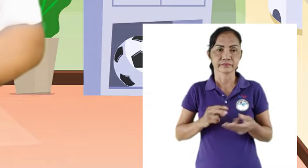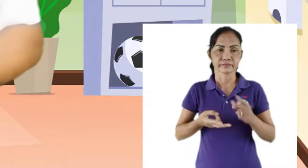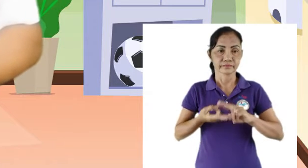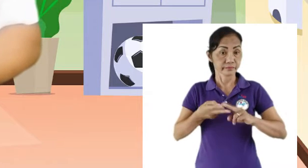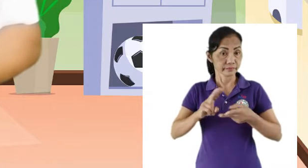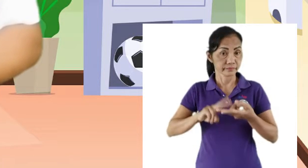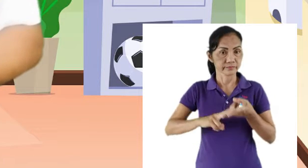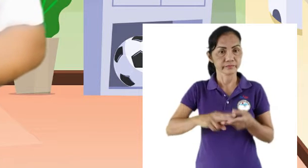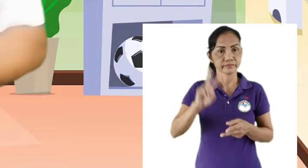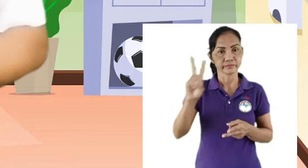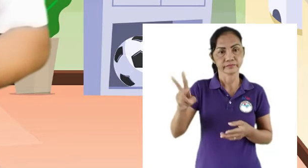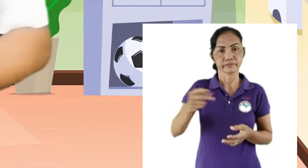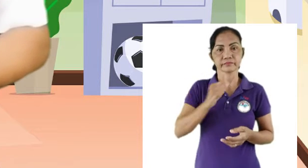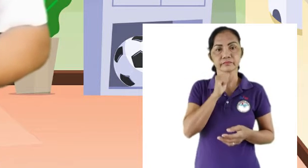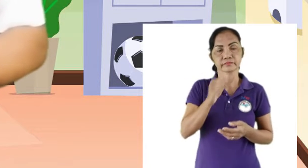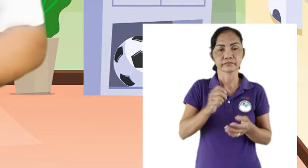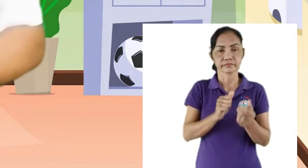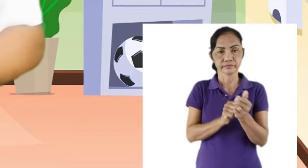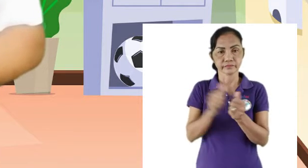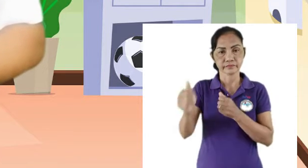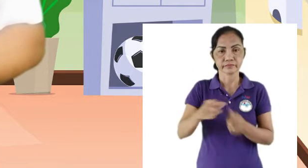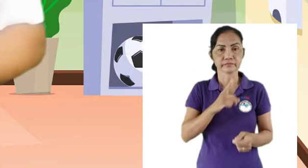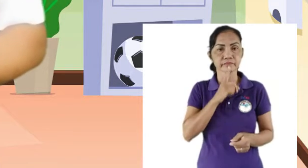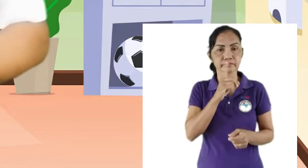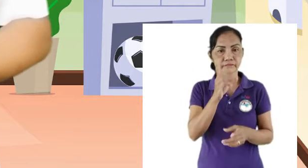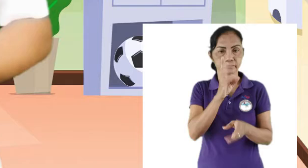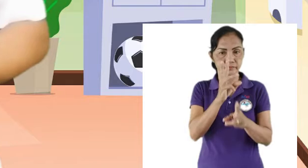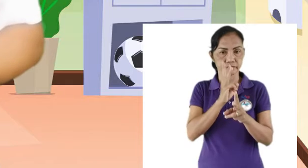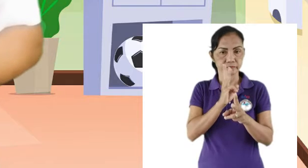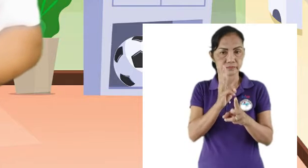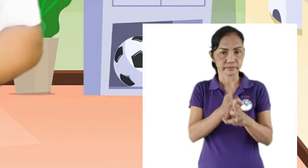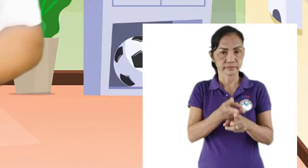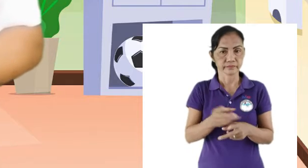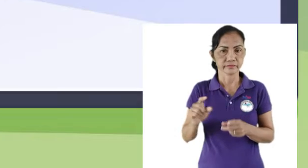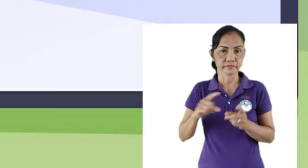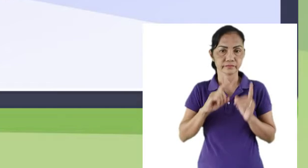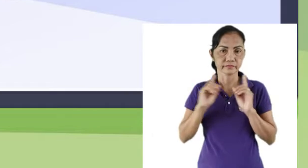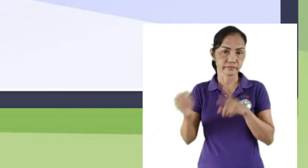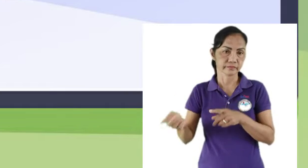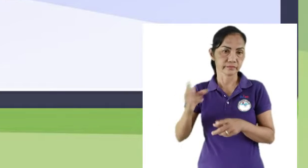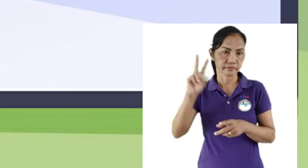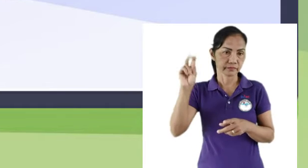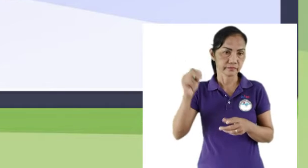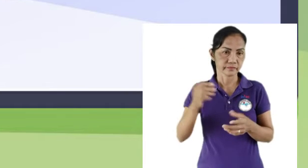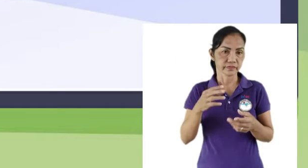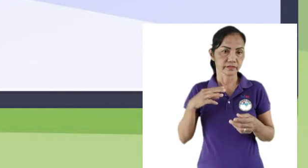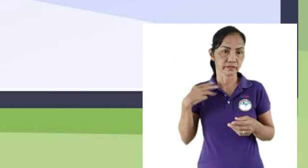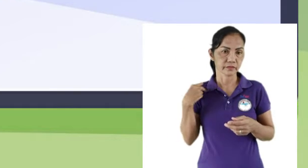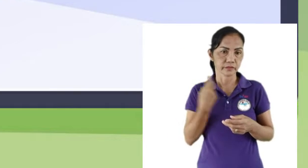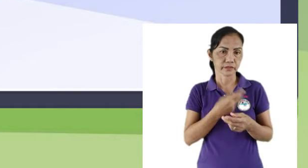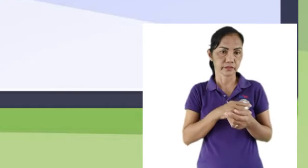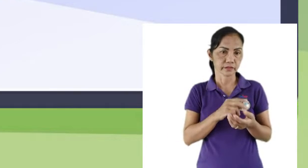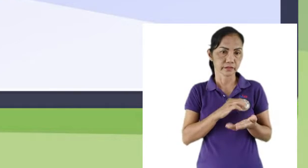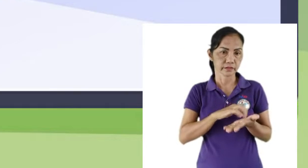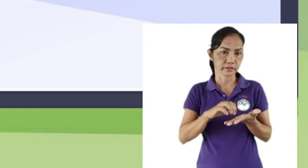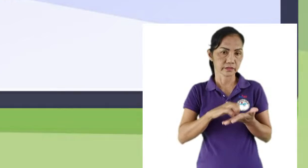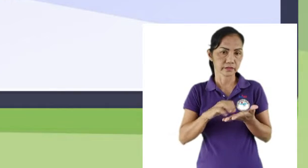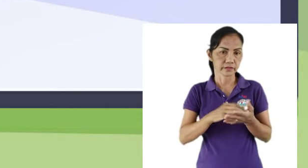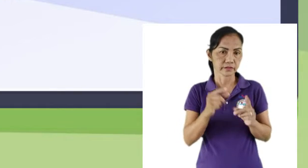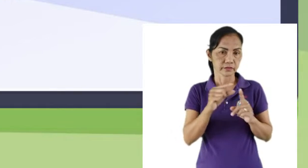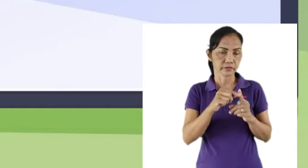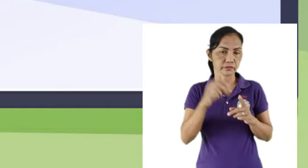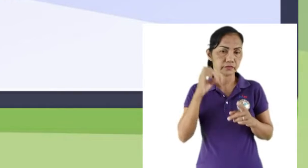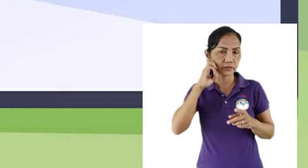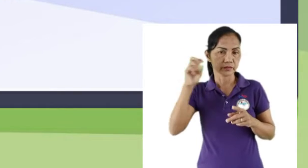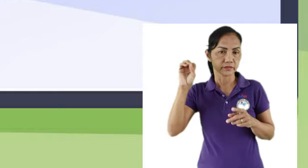Item number 2 didn't follow correct diction, so the answer is no. We can remove the word she because the noun friend